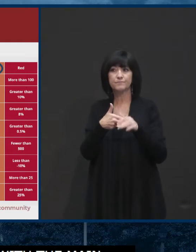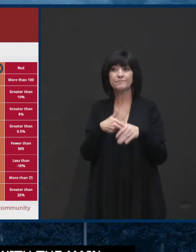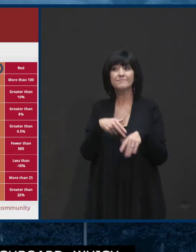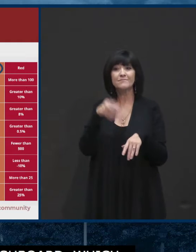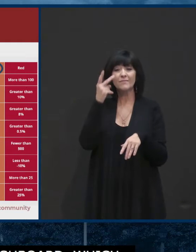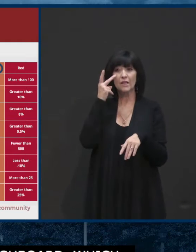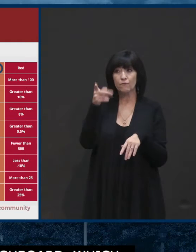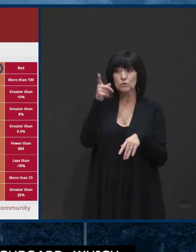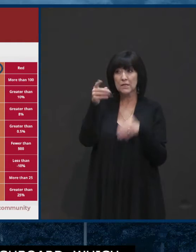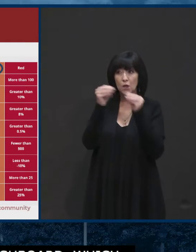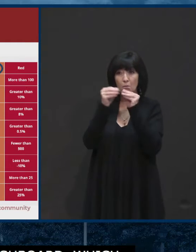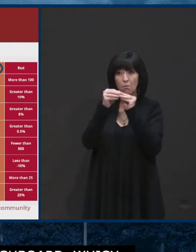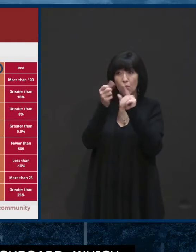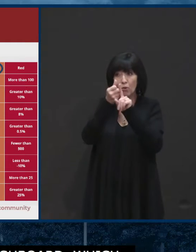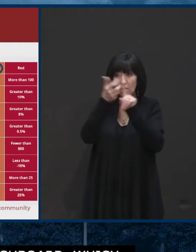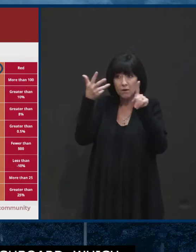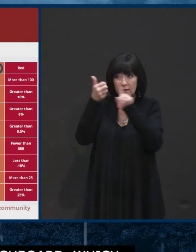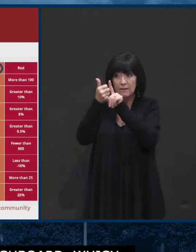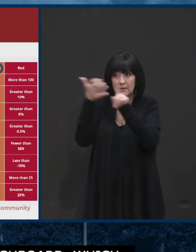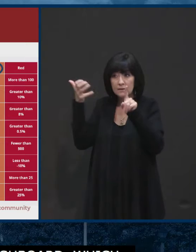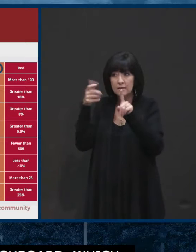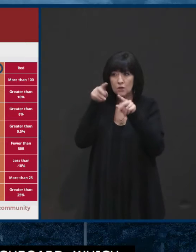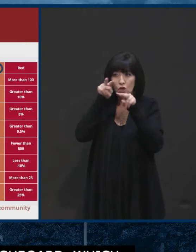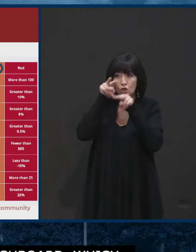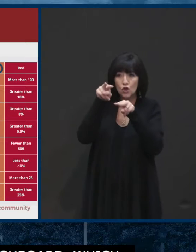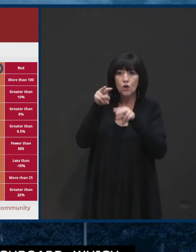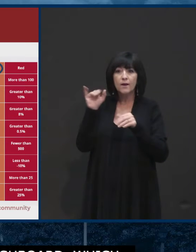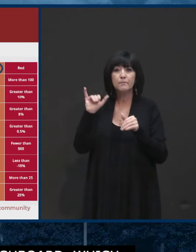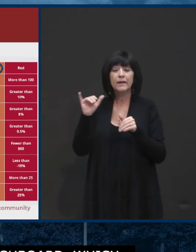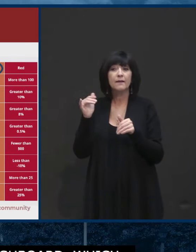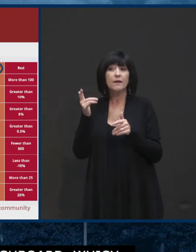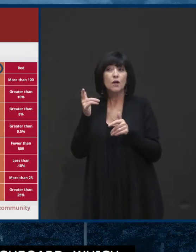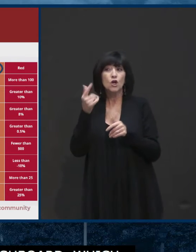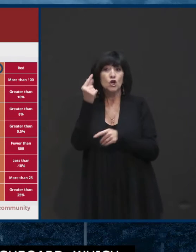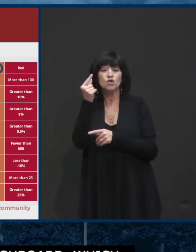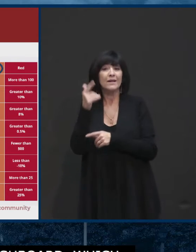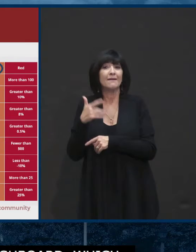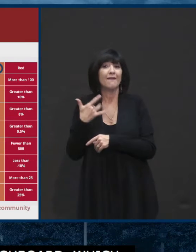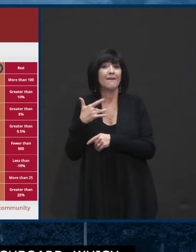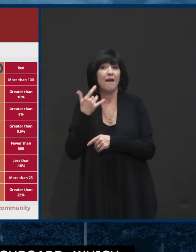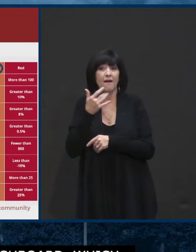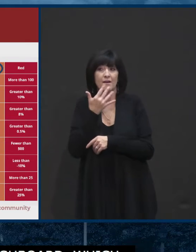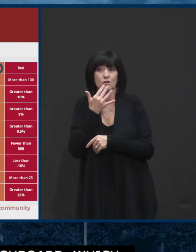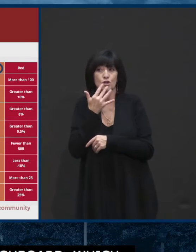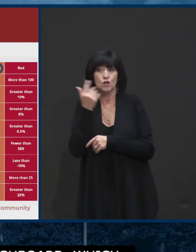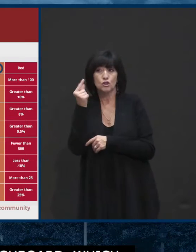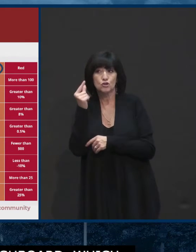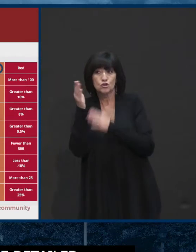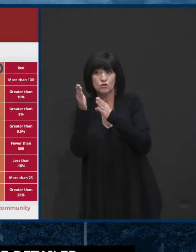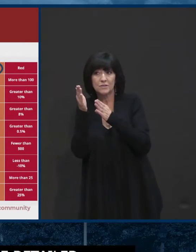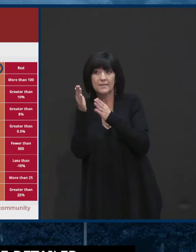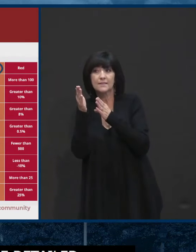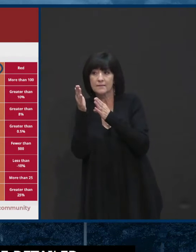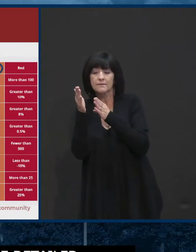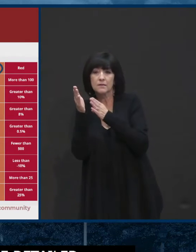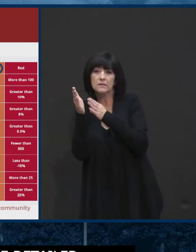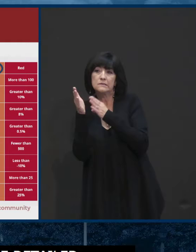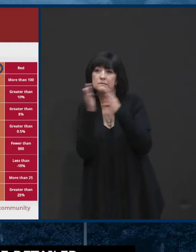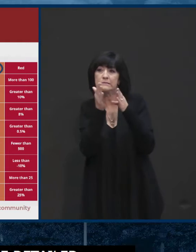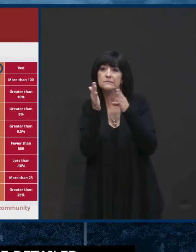detailed dashboard, you can see if we're light green, which means we're closer to green, or orange, which means you're closer to